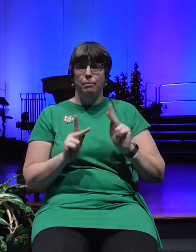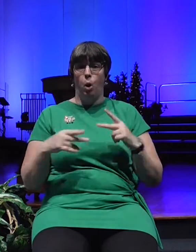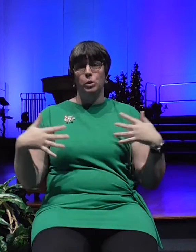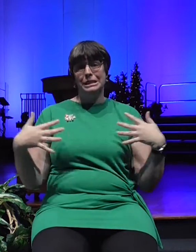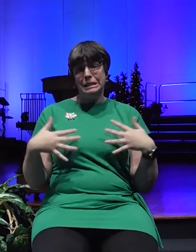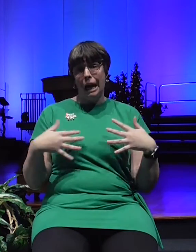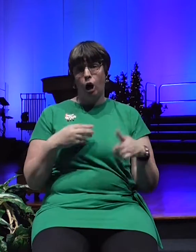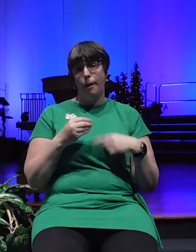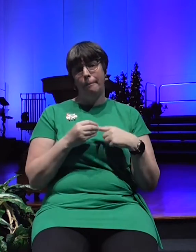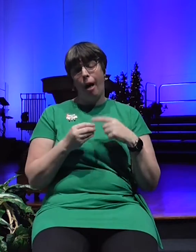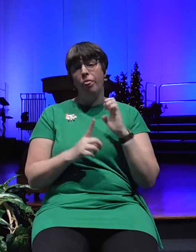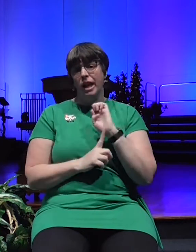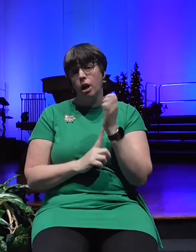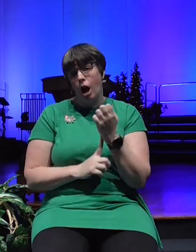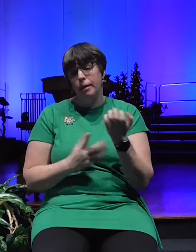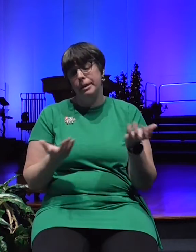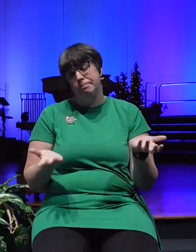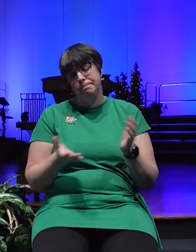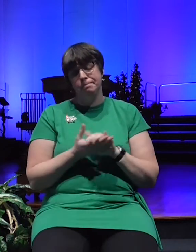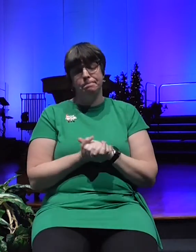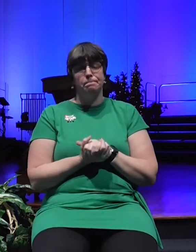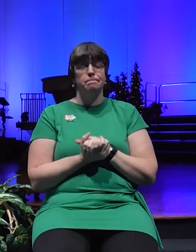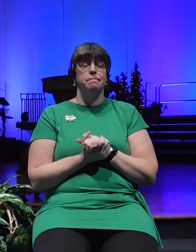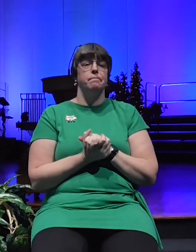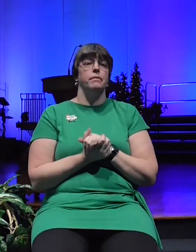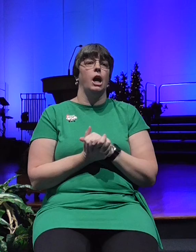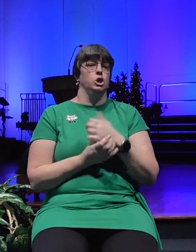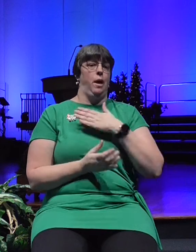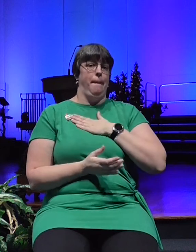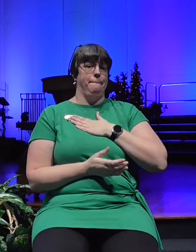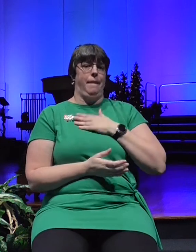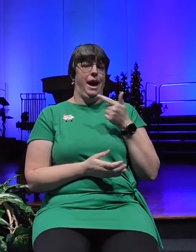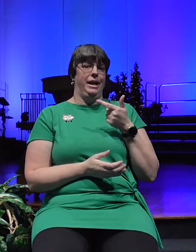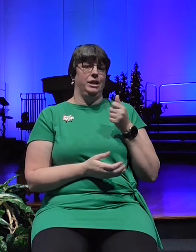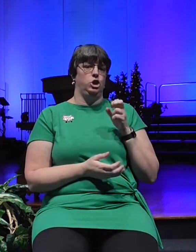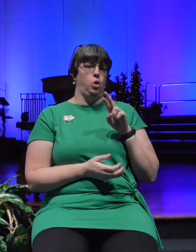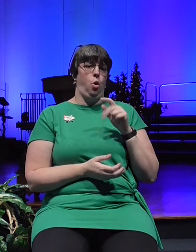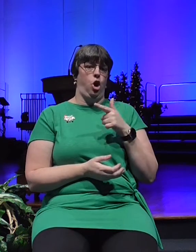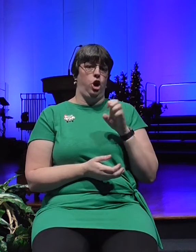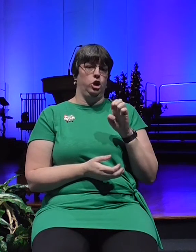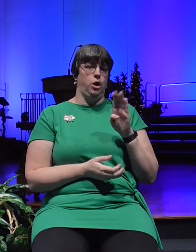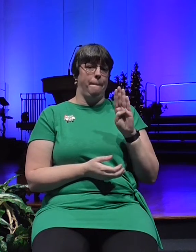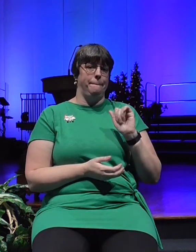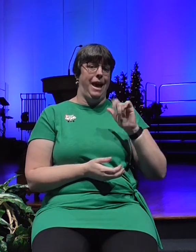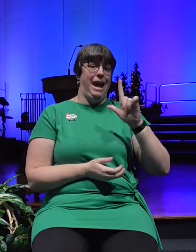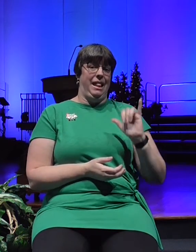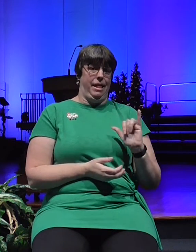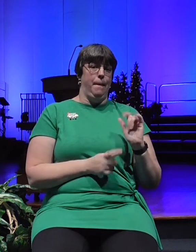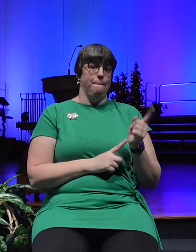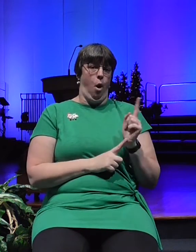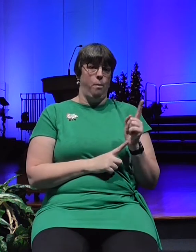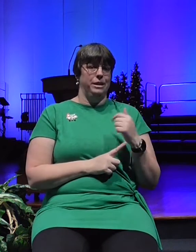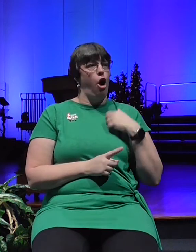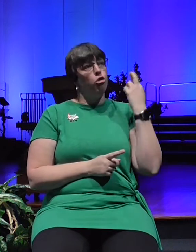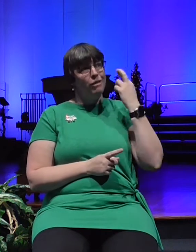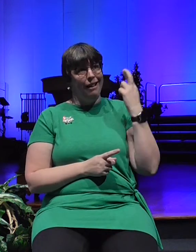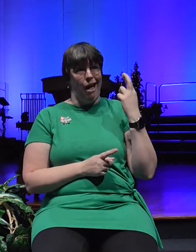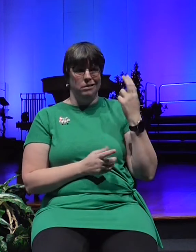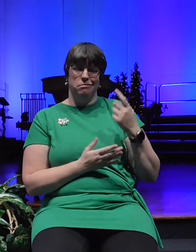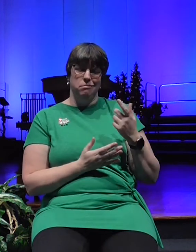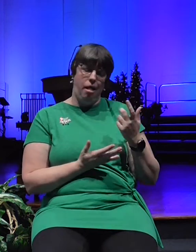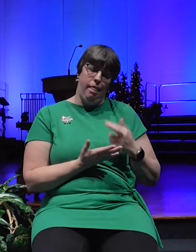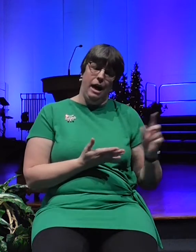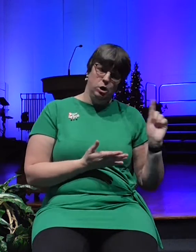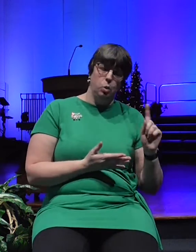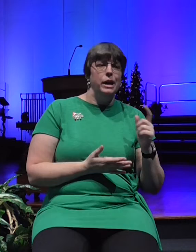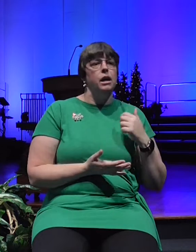scared about the economy. And I had my George Bailey moment I told you last week, where I realized the church had an insurance